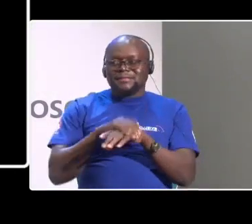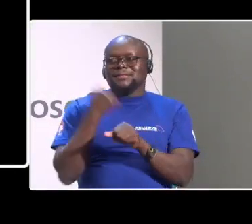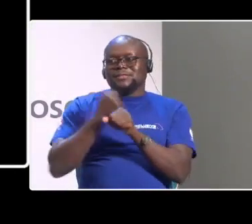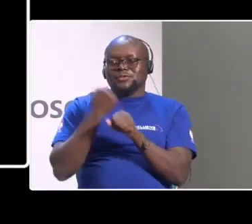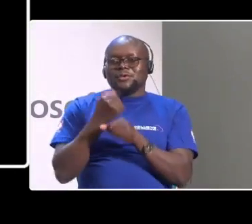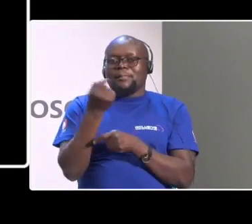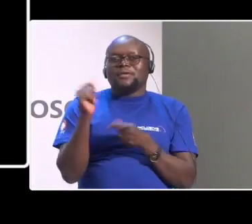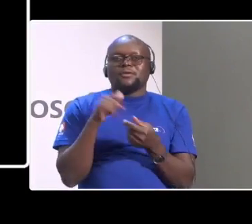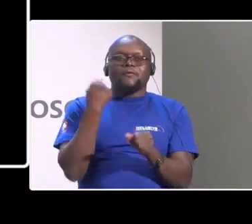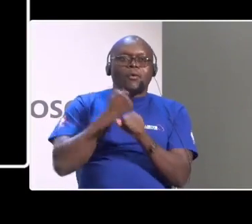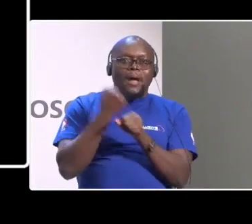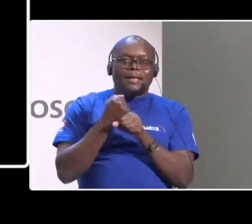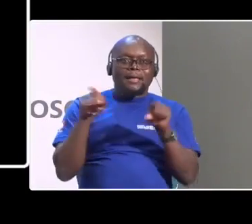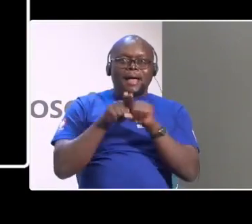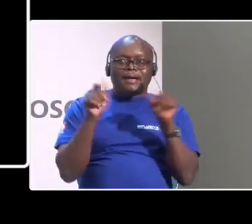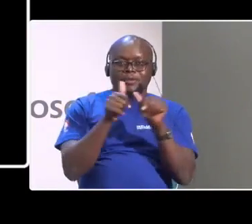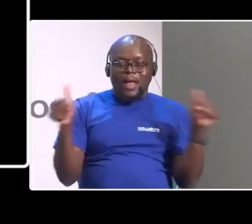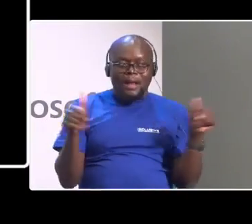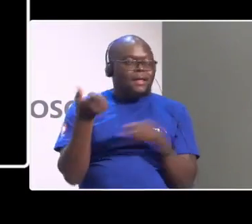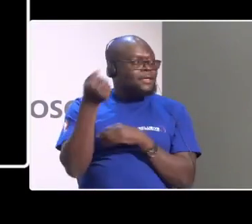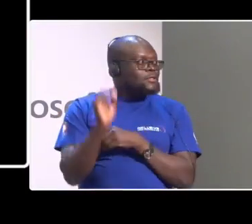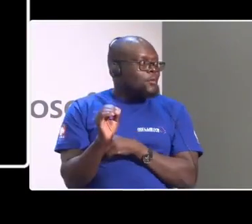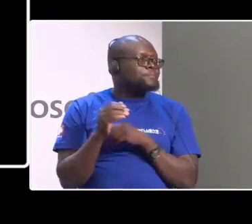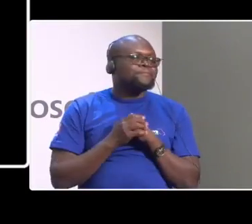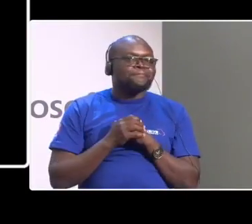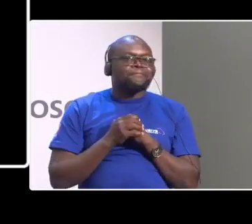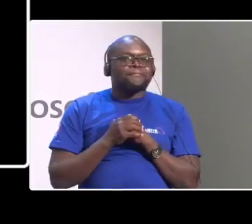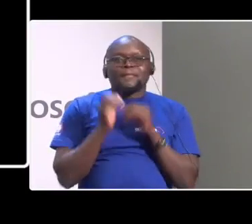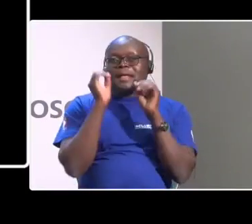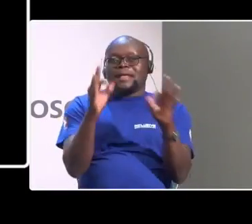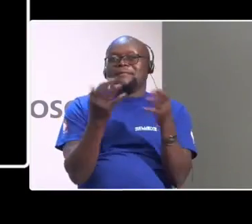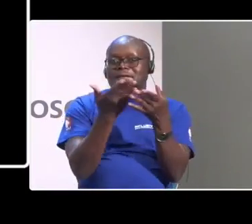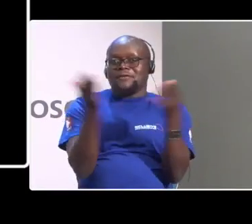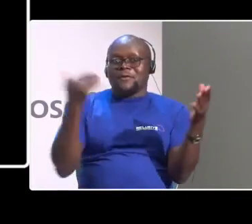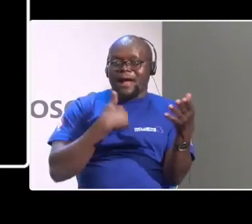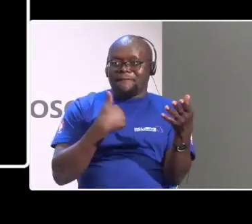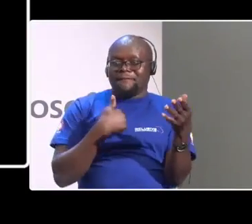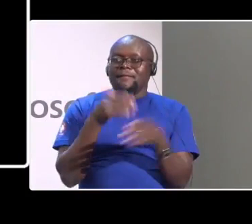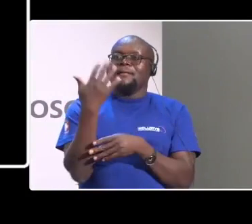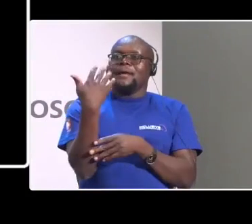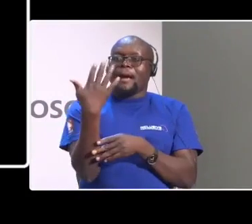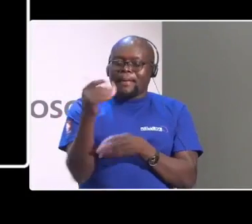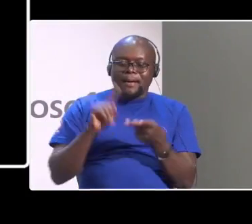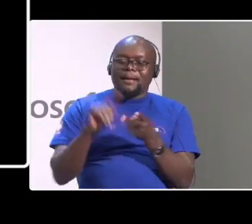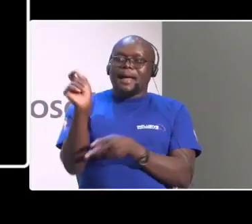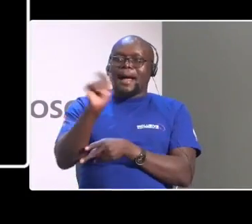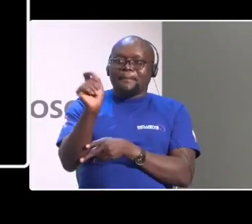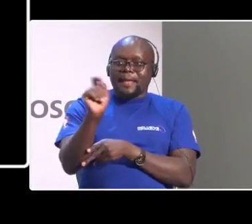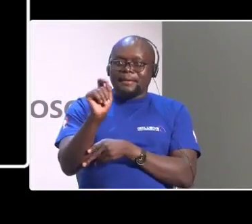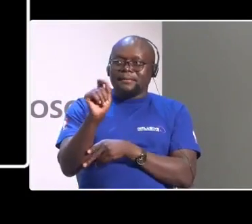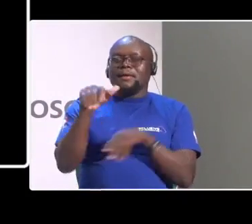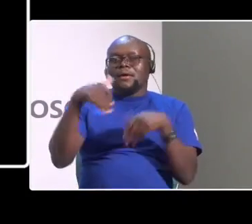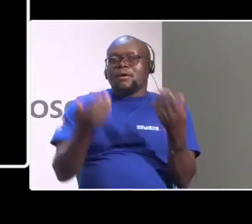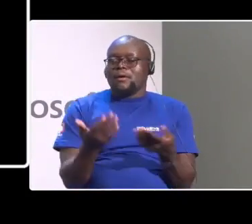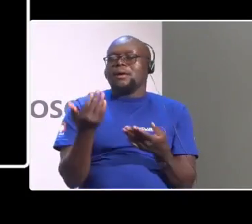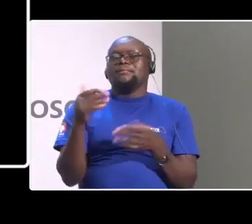bit of working as well. So if you have a pen, a paper, or even